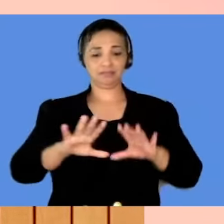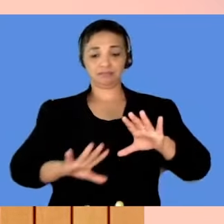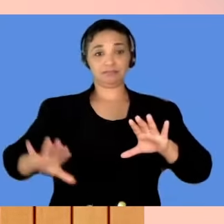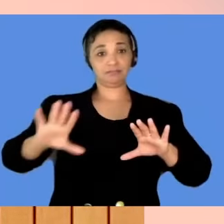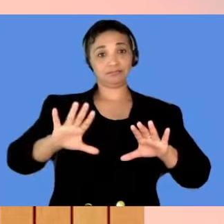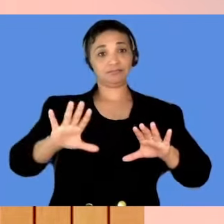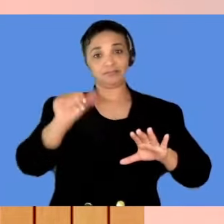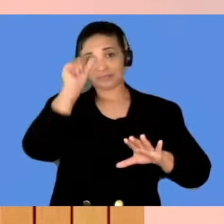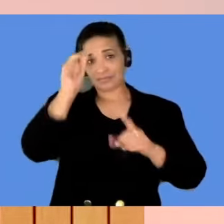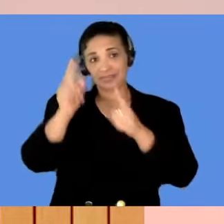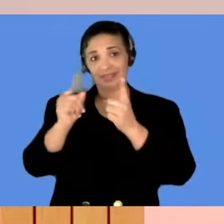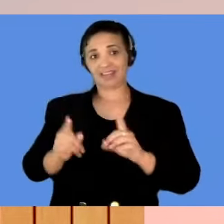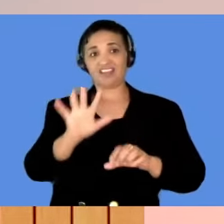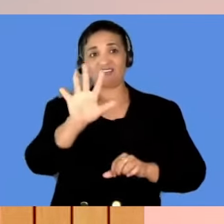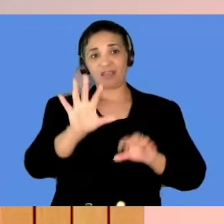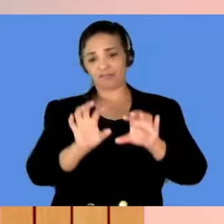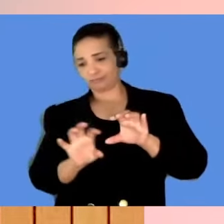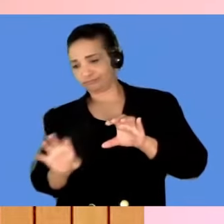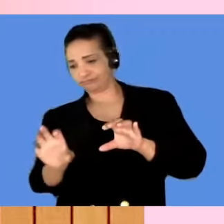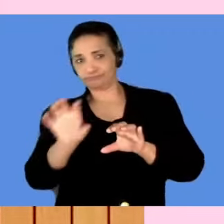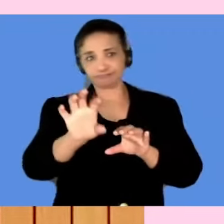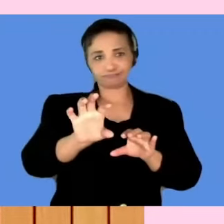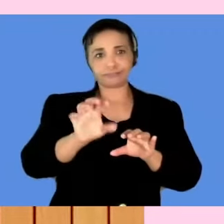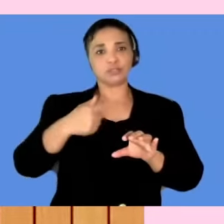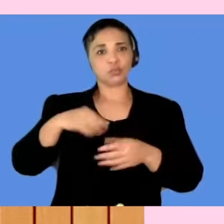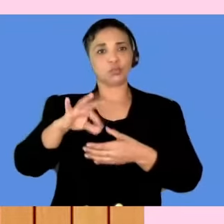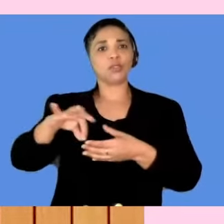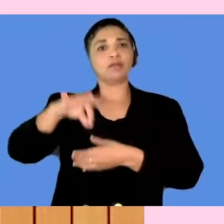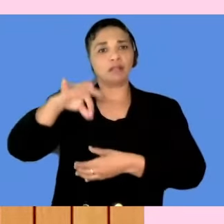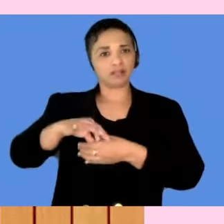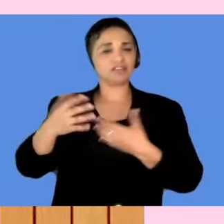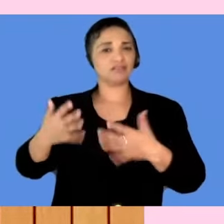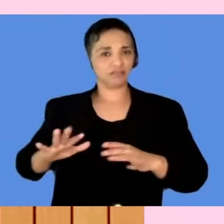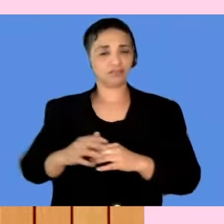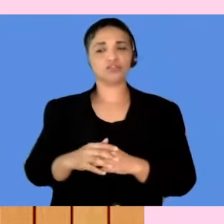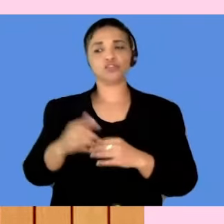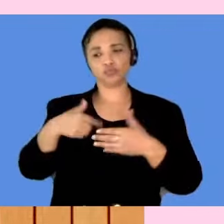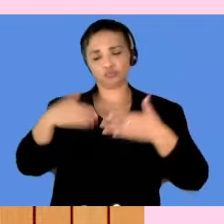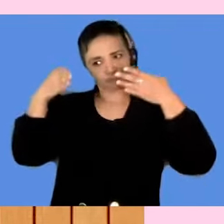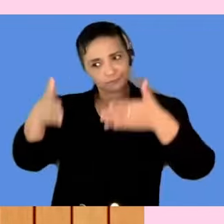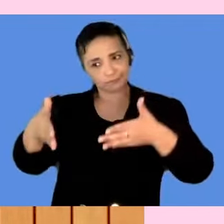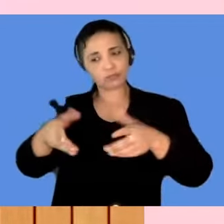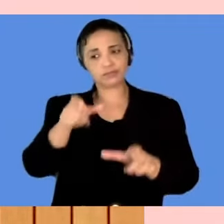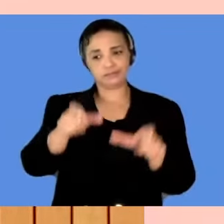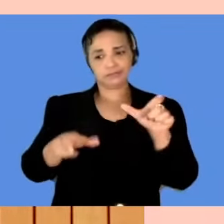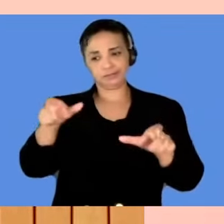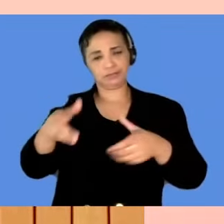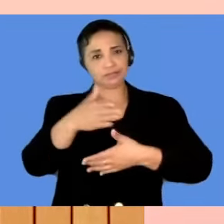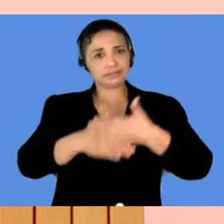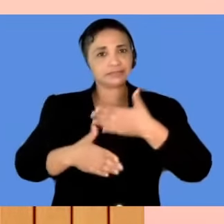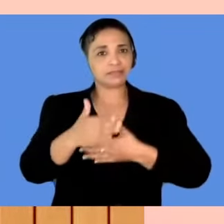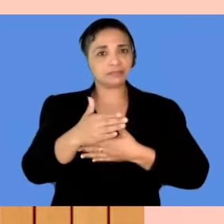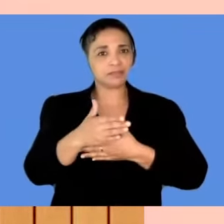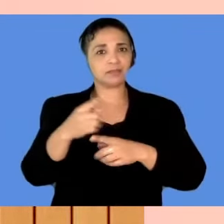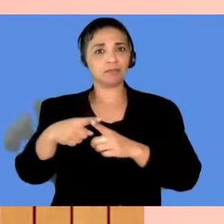year, towards the end, and we worked in the 5 states with organizations with people with disabilities and reached out to political parties to